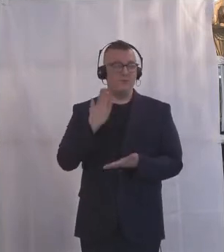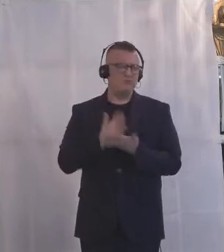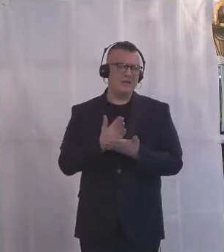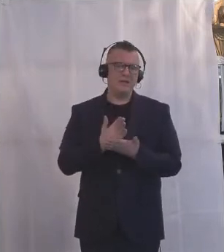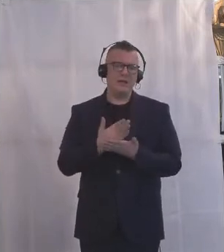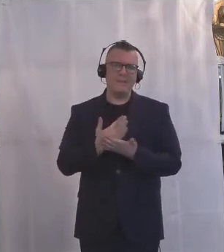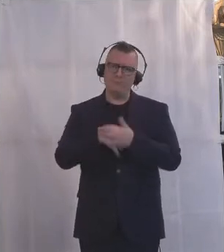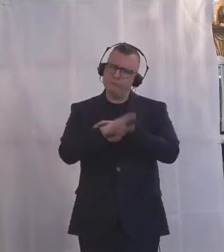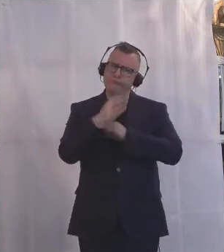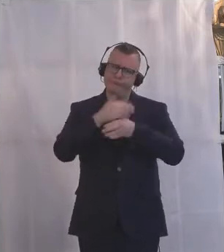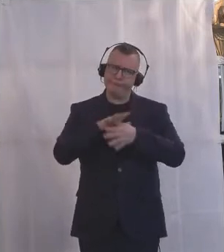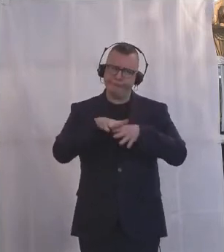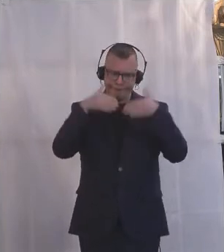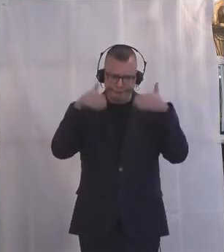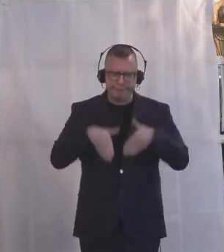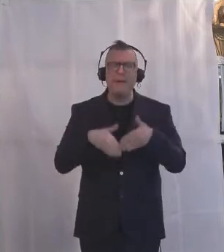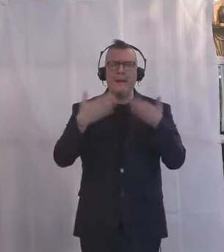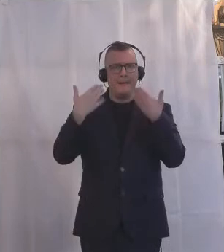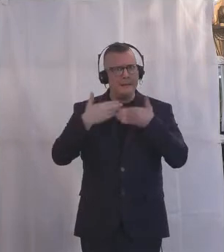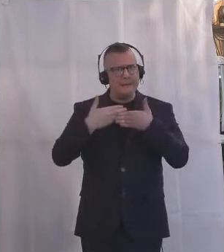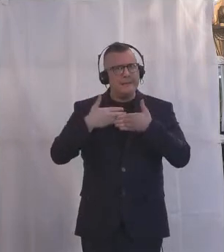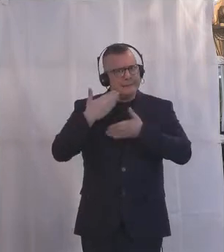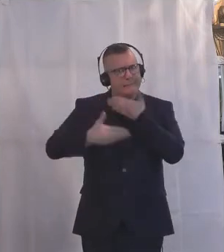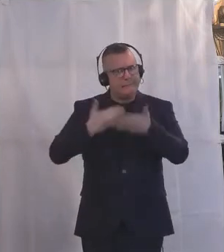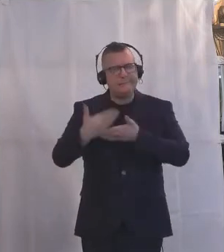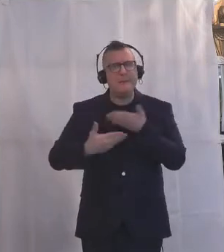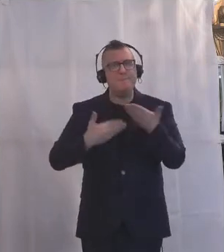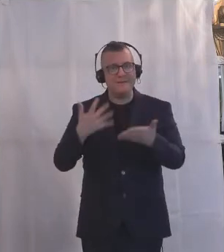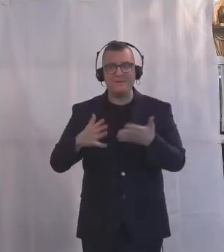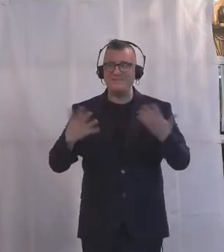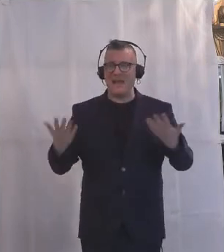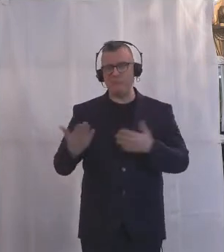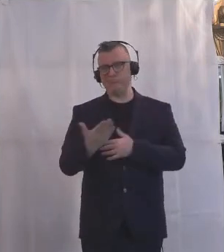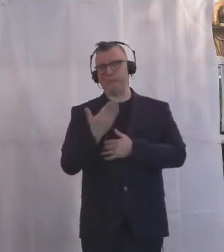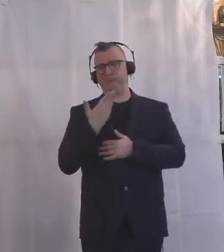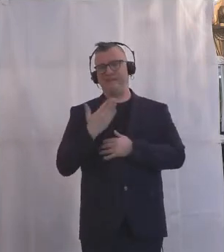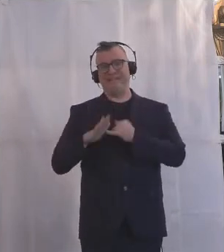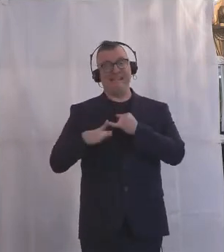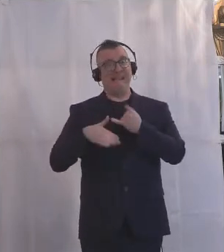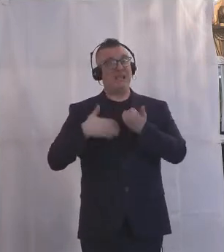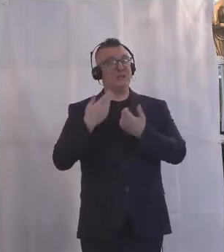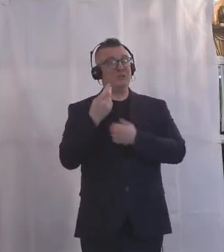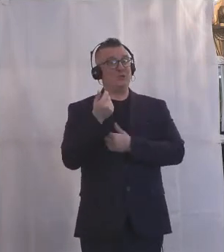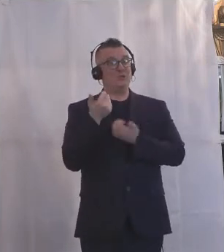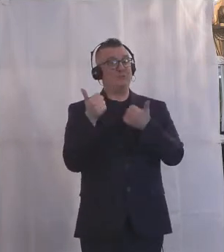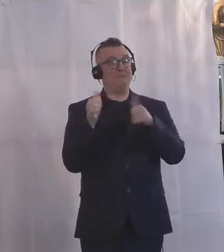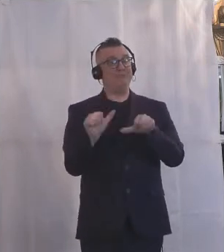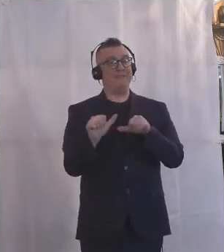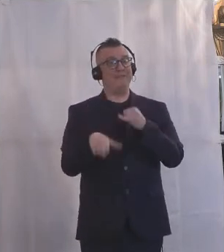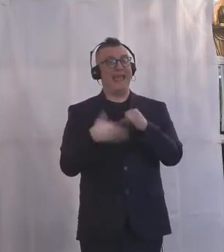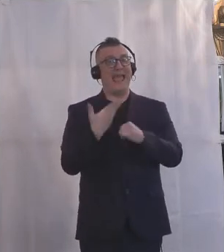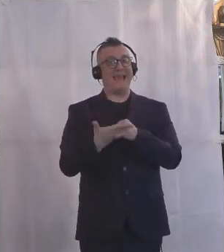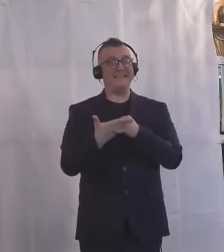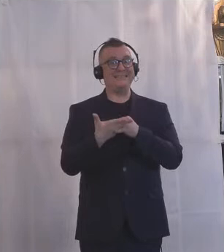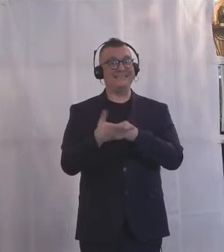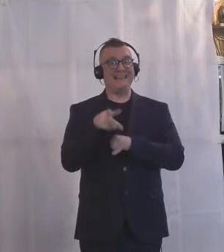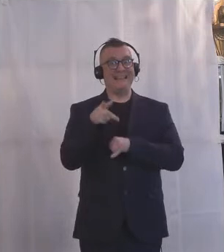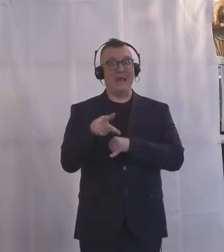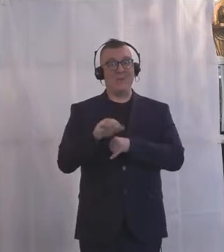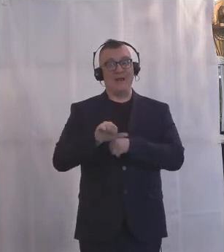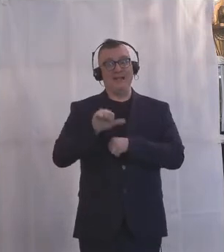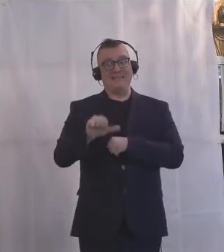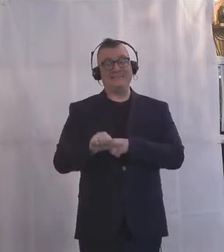hard to get there. And now we're just at the final stages, and we just need to launch it, which is the most scary